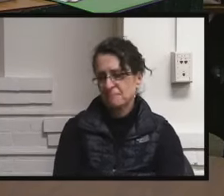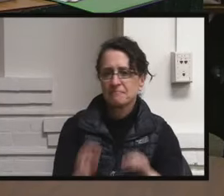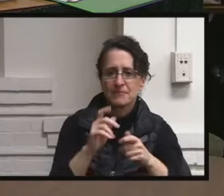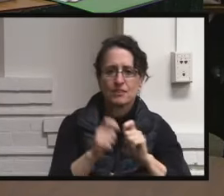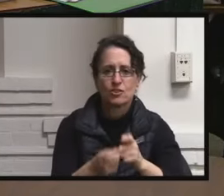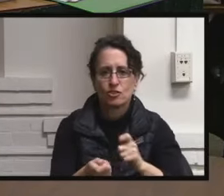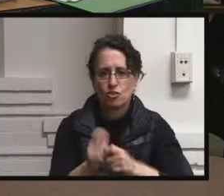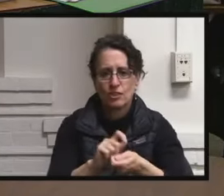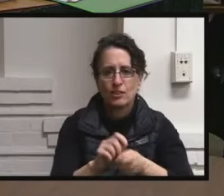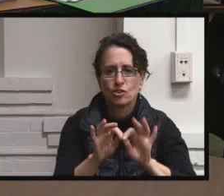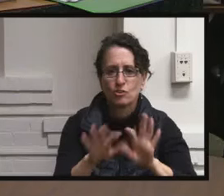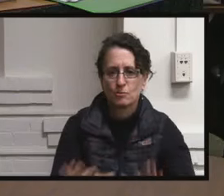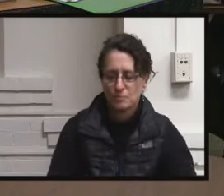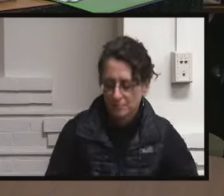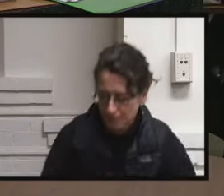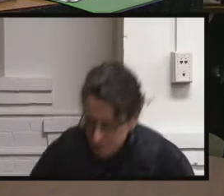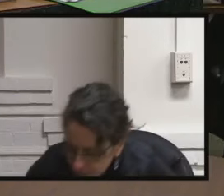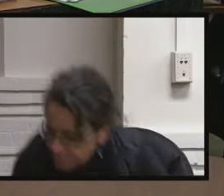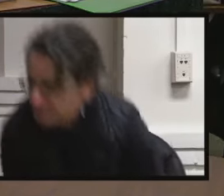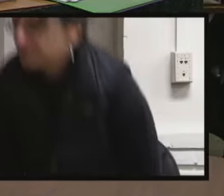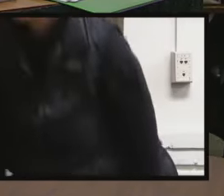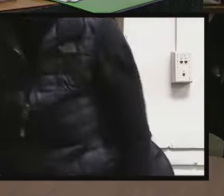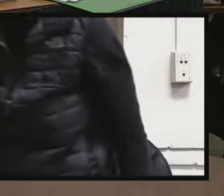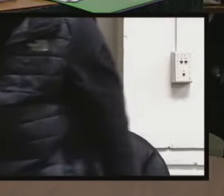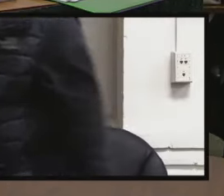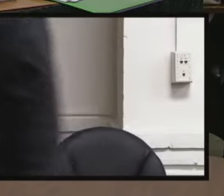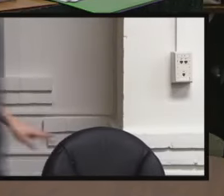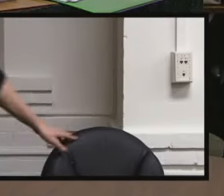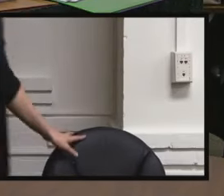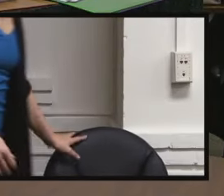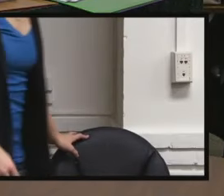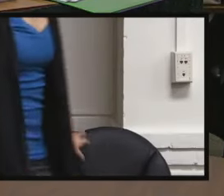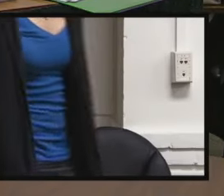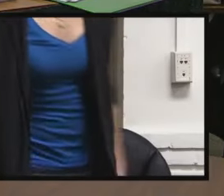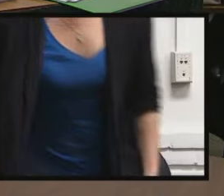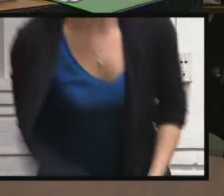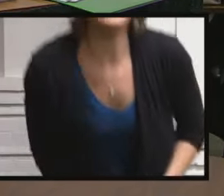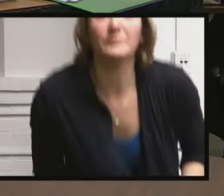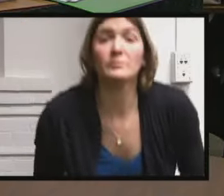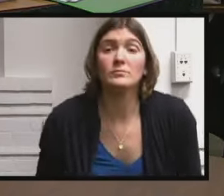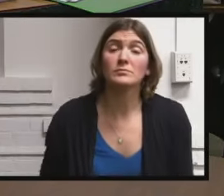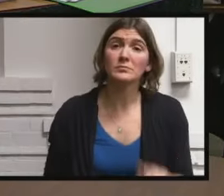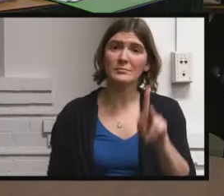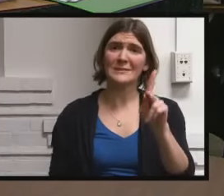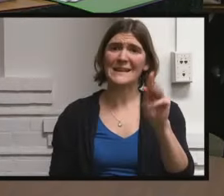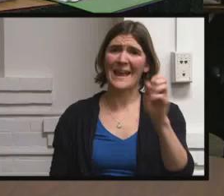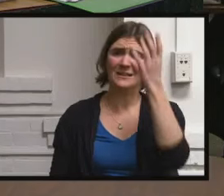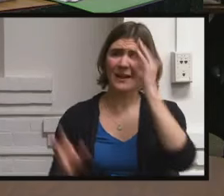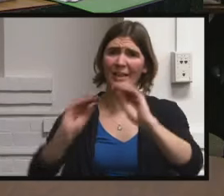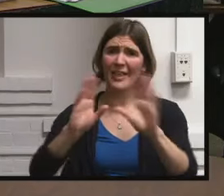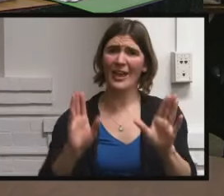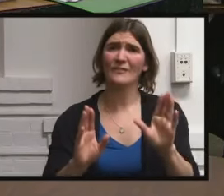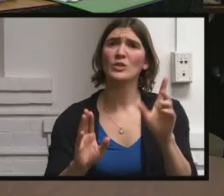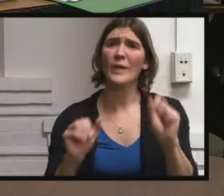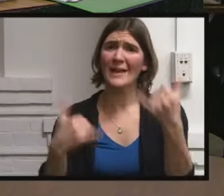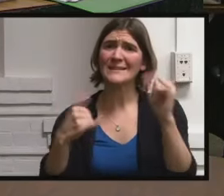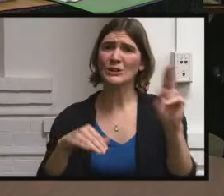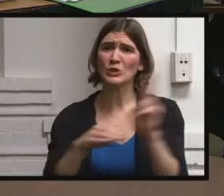we don't, and maybe this is not what Dora meant, but people can still put their trash in a trash can. Like, right.